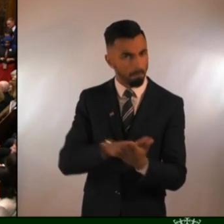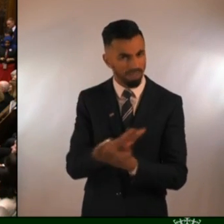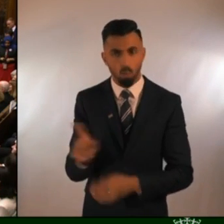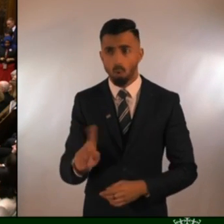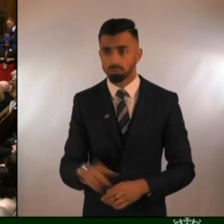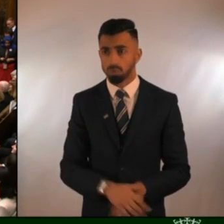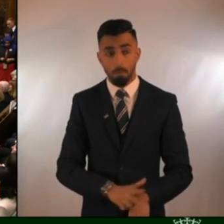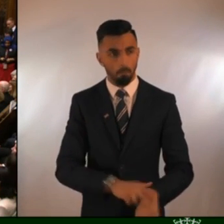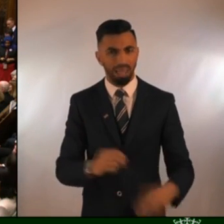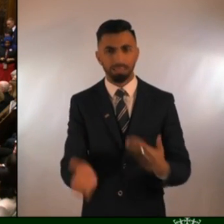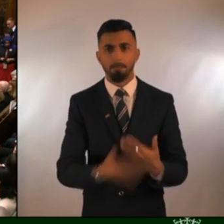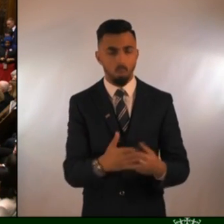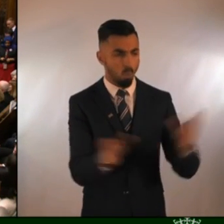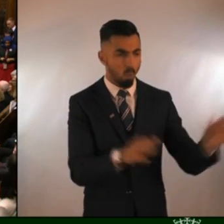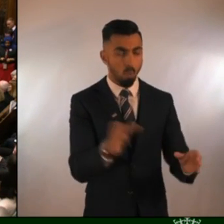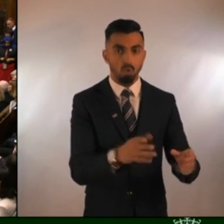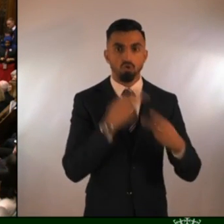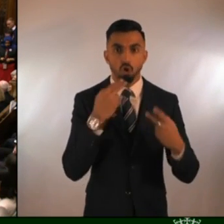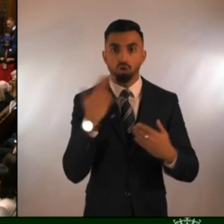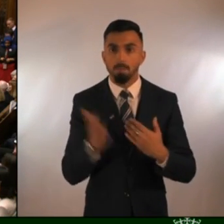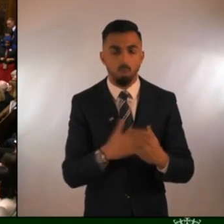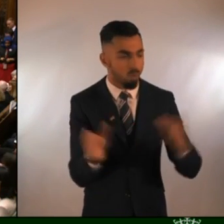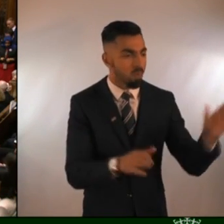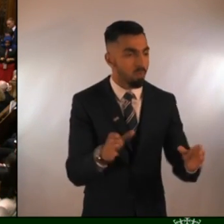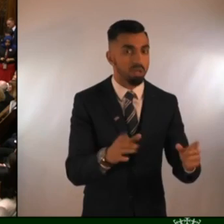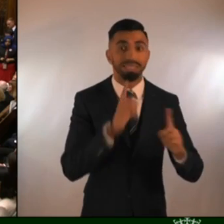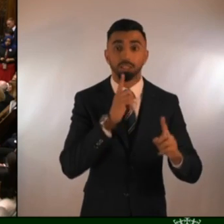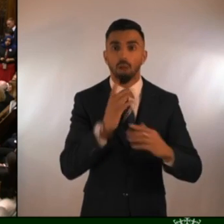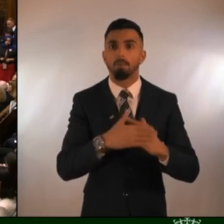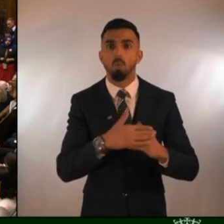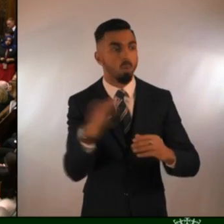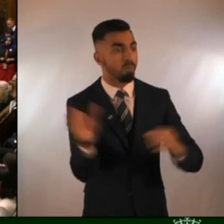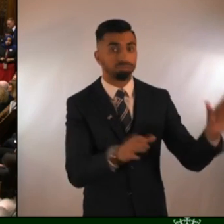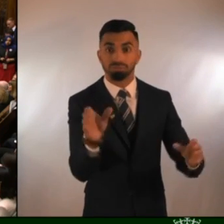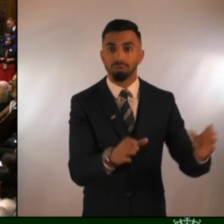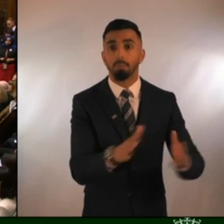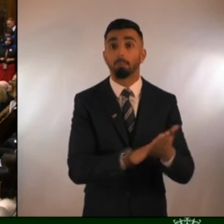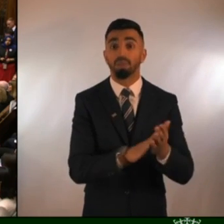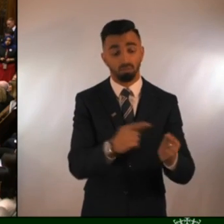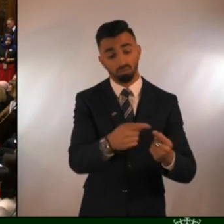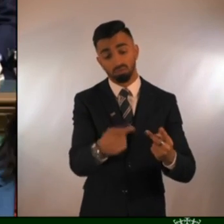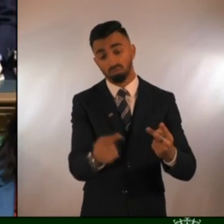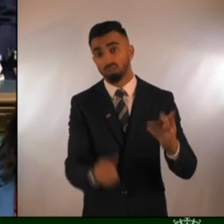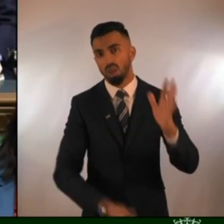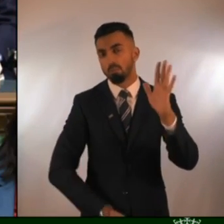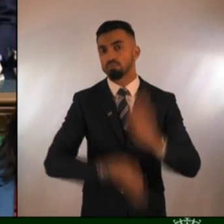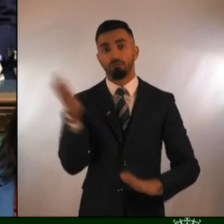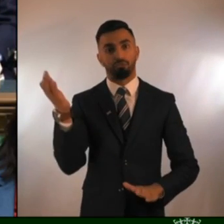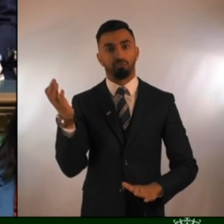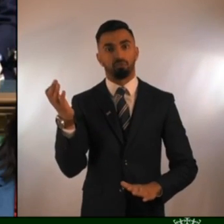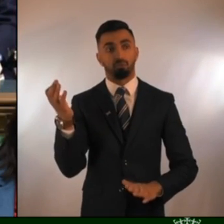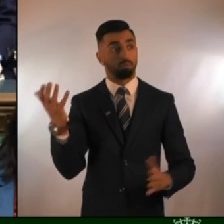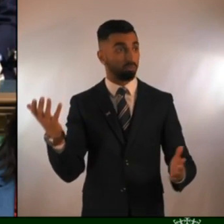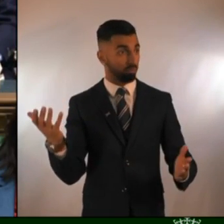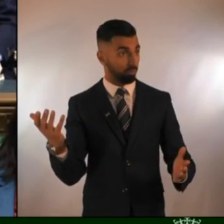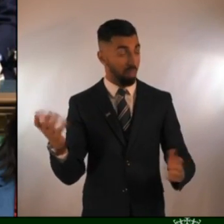streets, more nurses, better healthcare, more teachers, better education. Madam Deputy Speaker, the House now knows what the